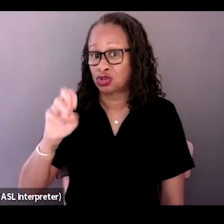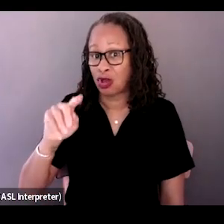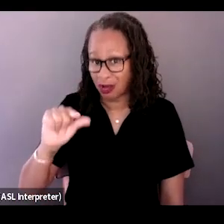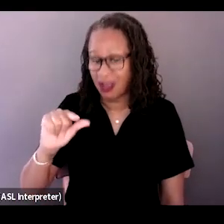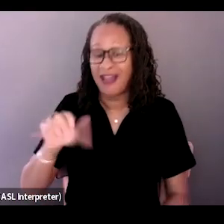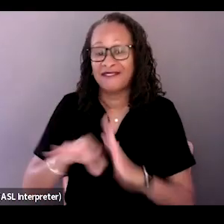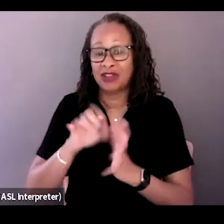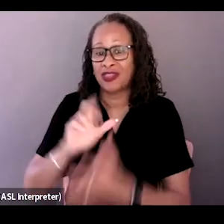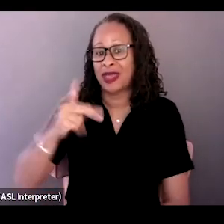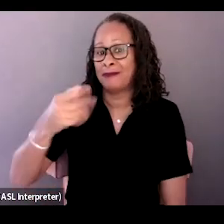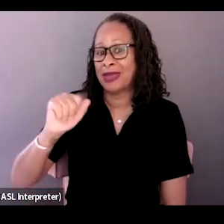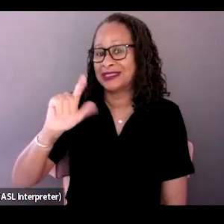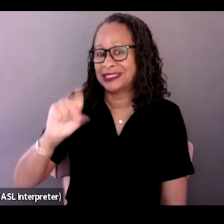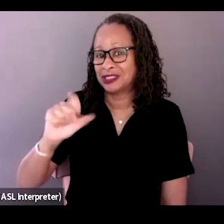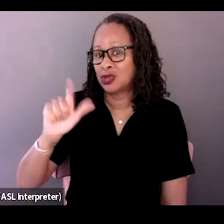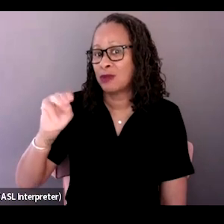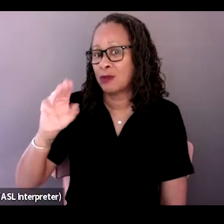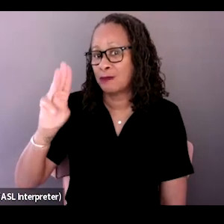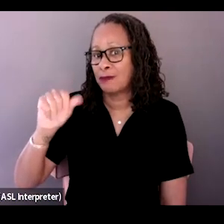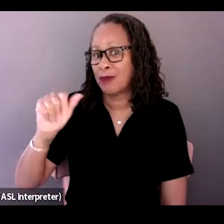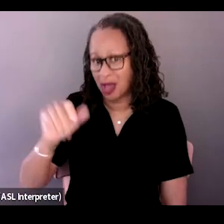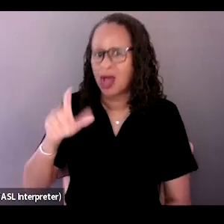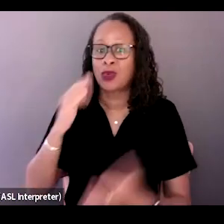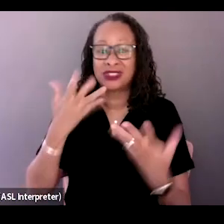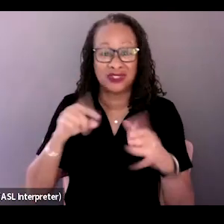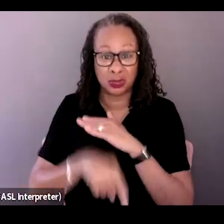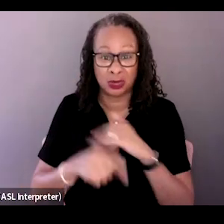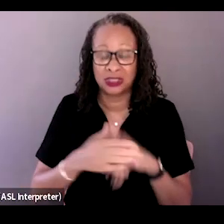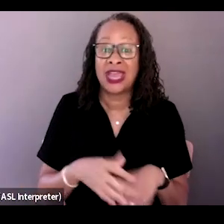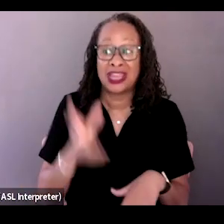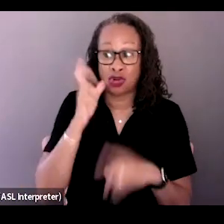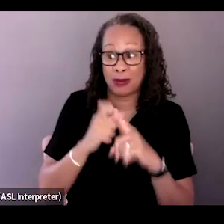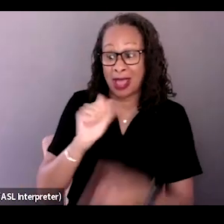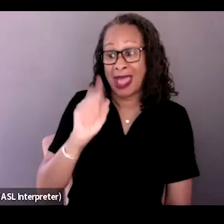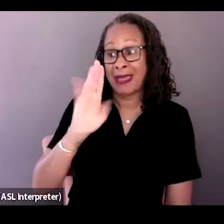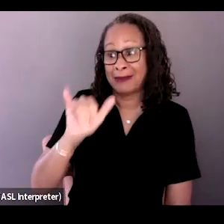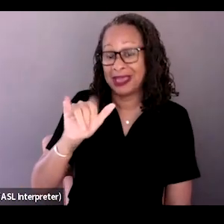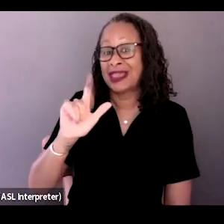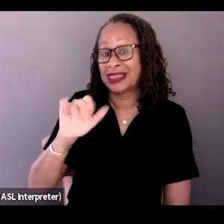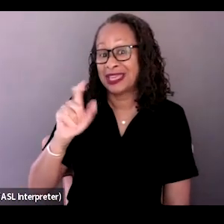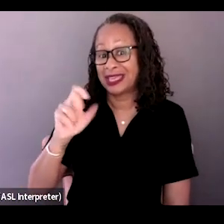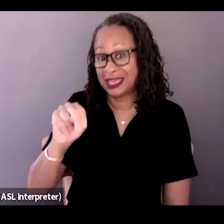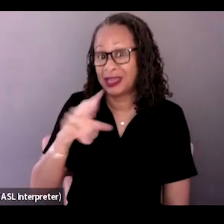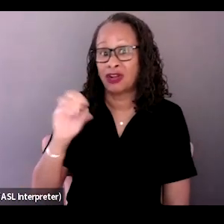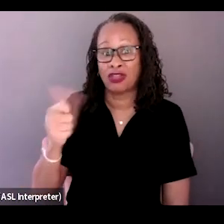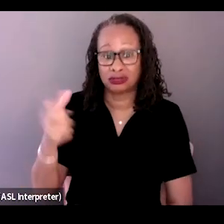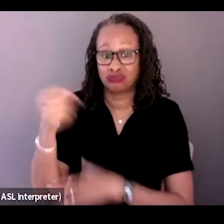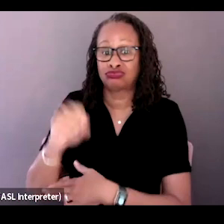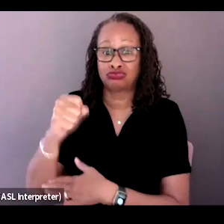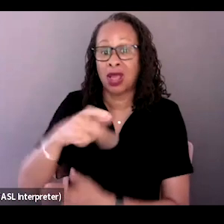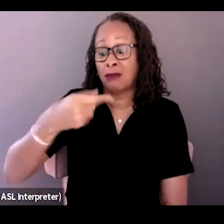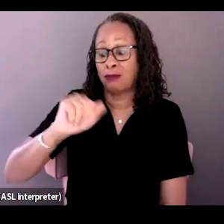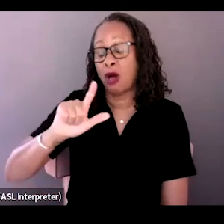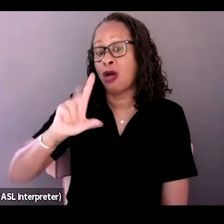the protest at the Security Council where Abbie Lincoln and Max Roach were crashing, together actually with Amiri Baraka and Paul Robeson. Paul